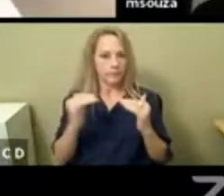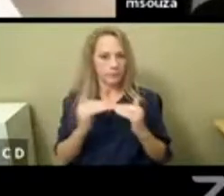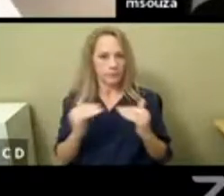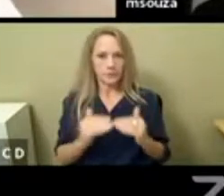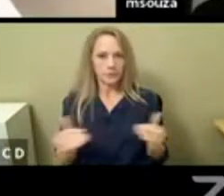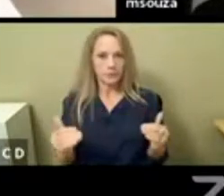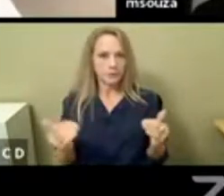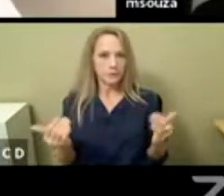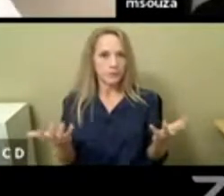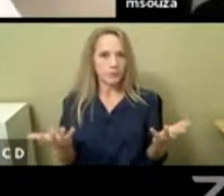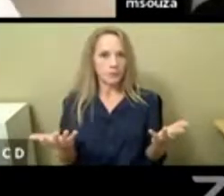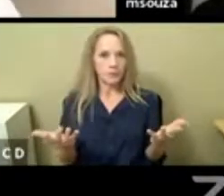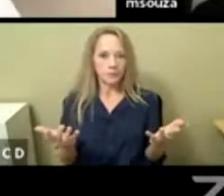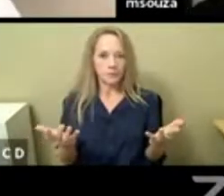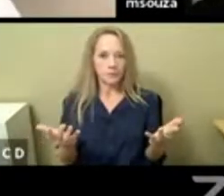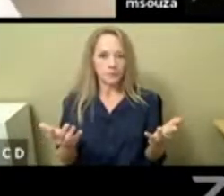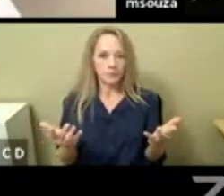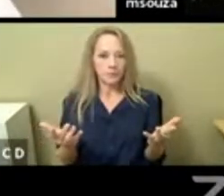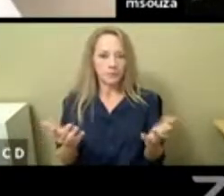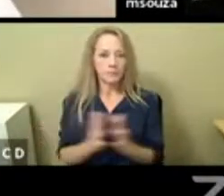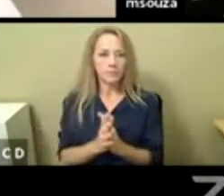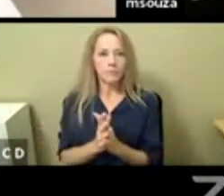So, I think,